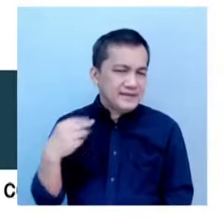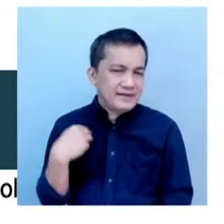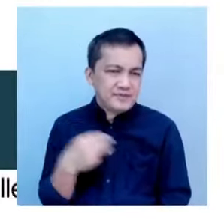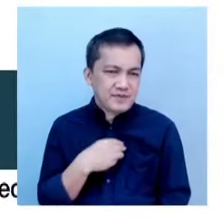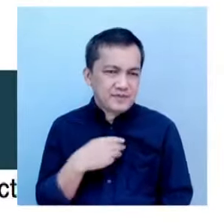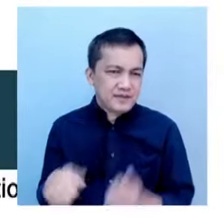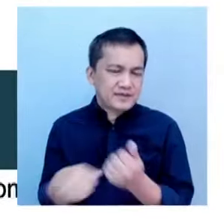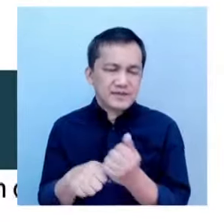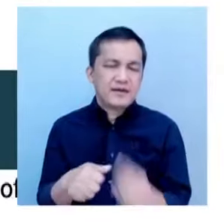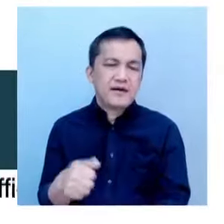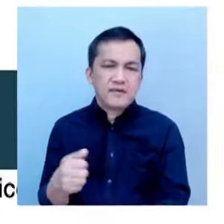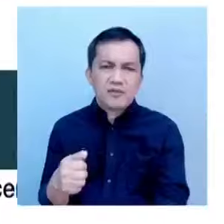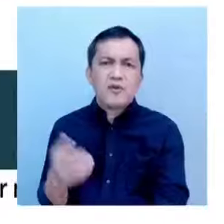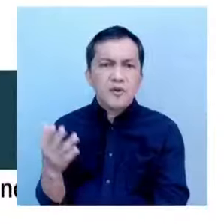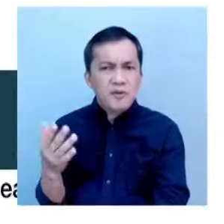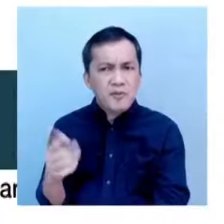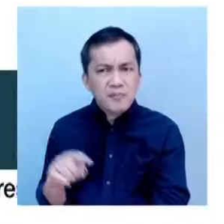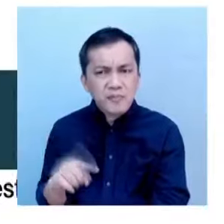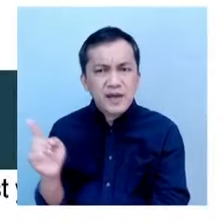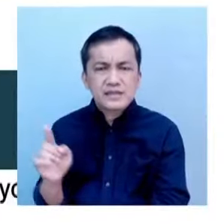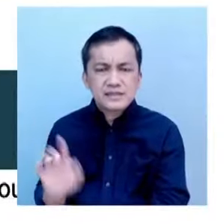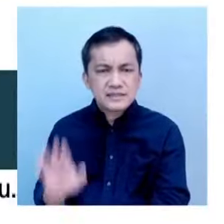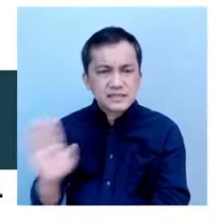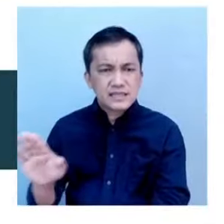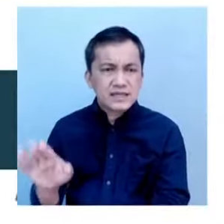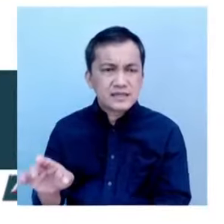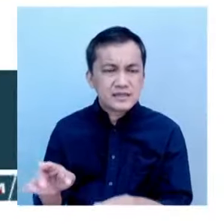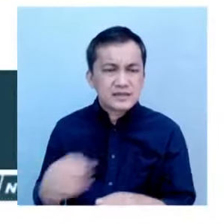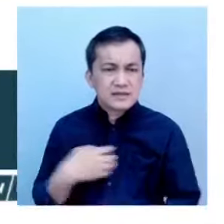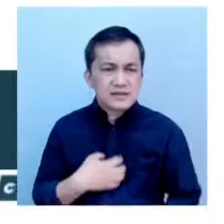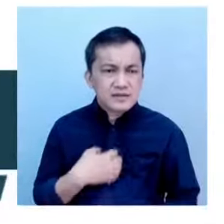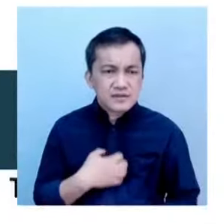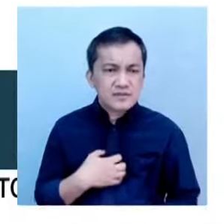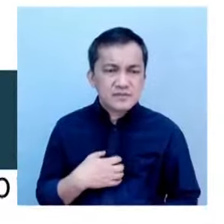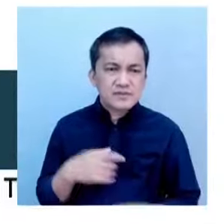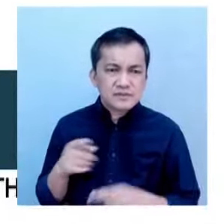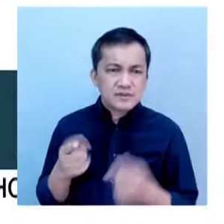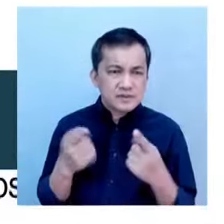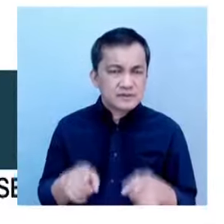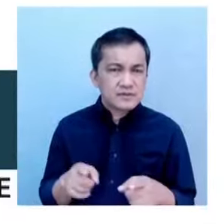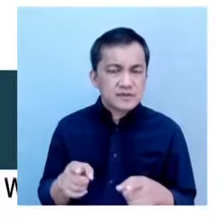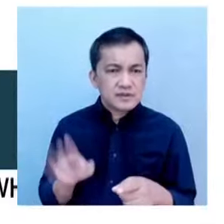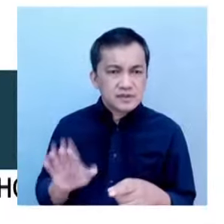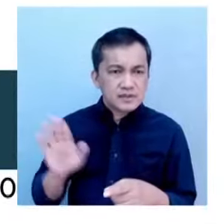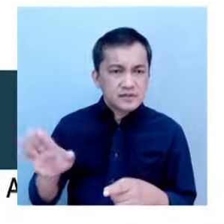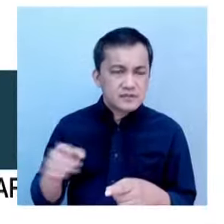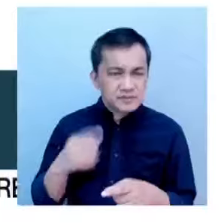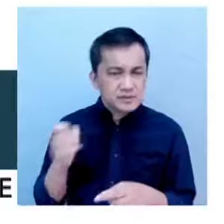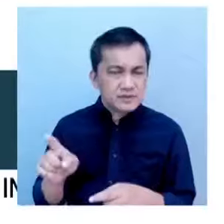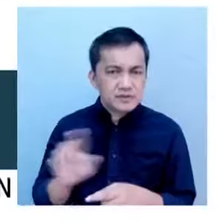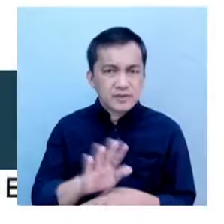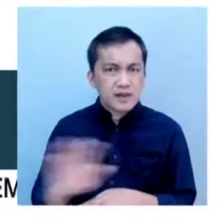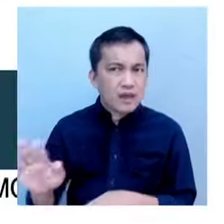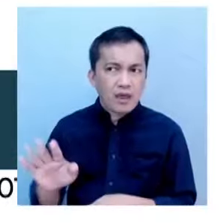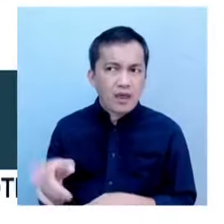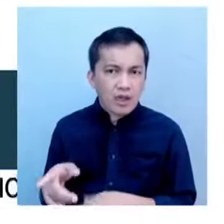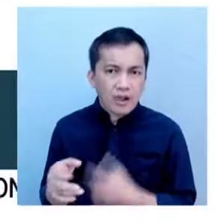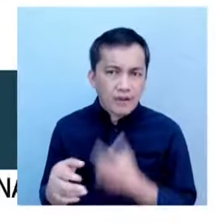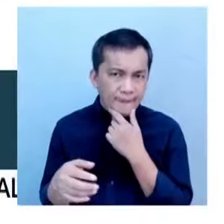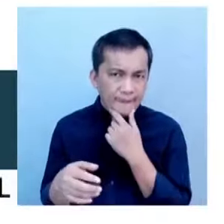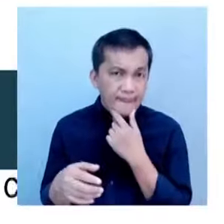auxiliary. Pero sila rin ang nagko-complain na may ganung nangyayari sa kanila because they're the frontliner. So again, to your